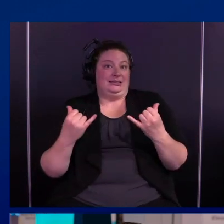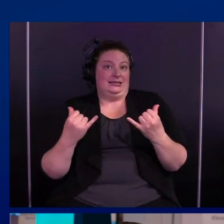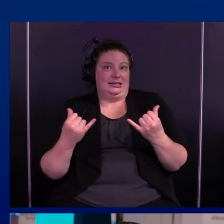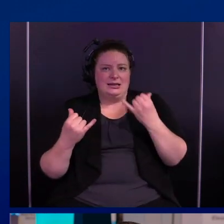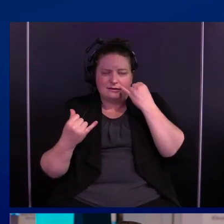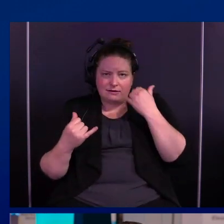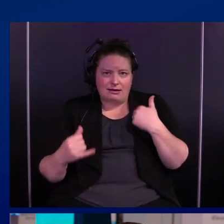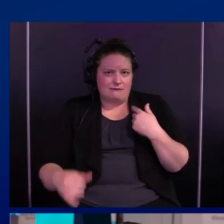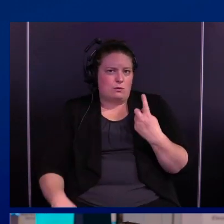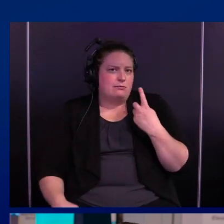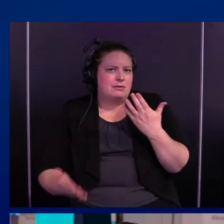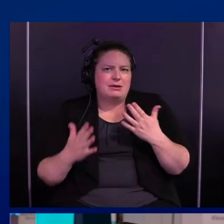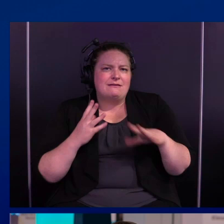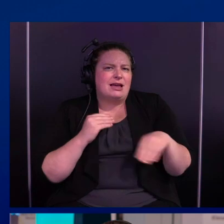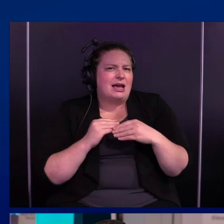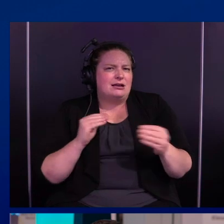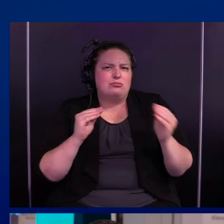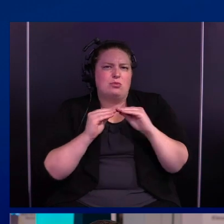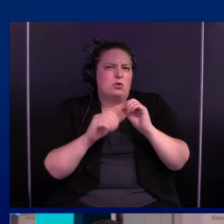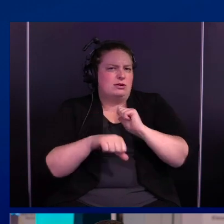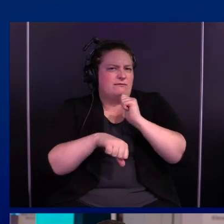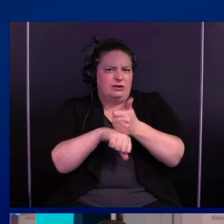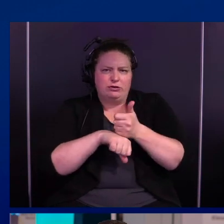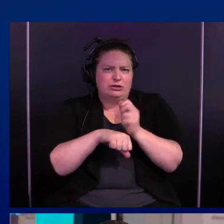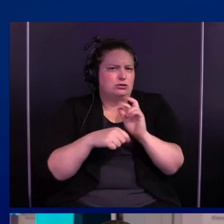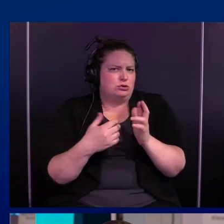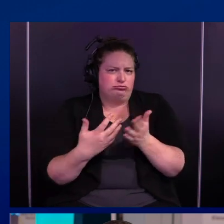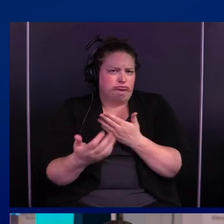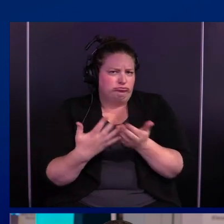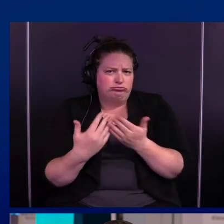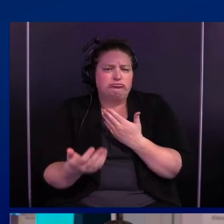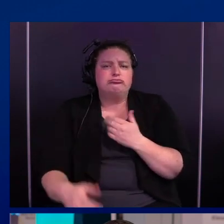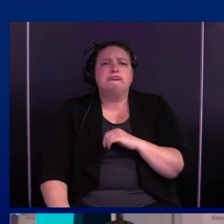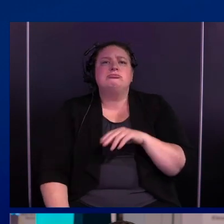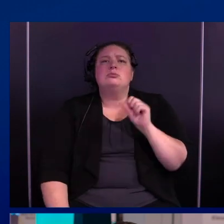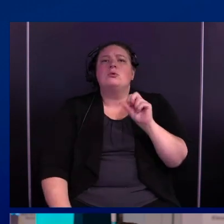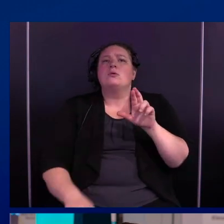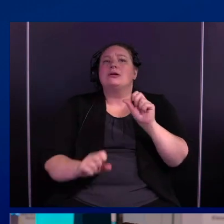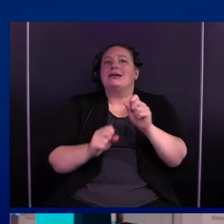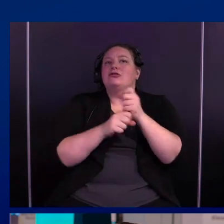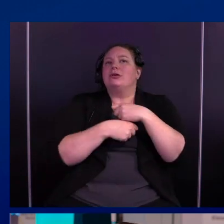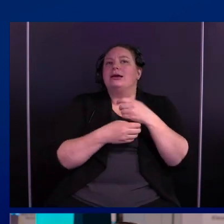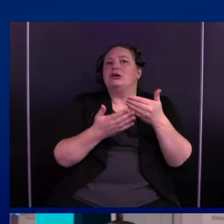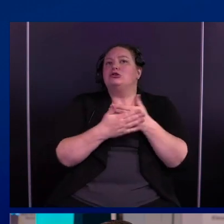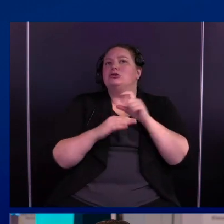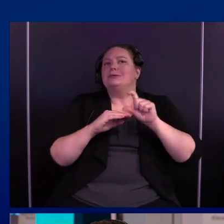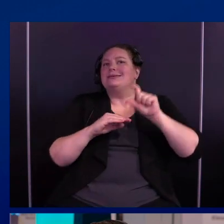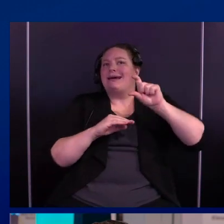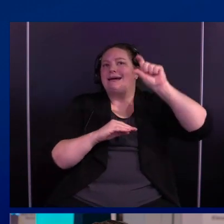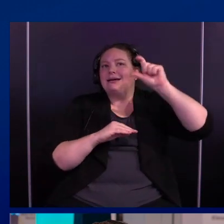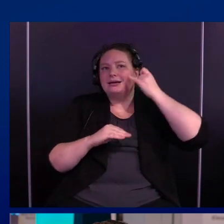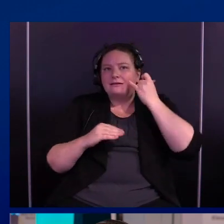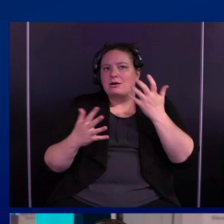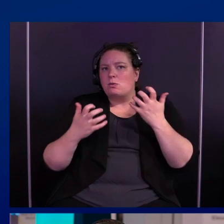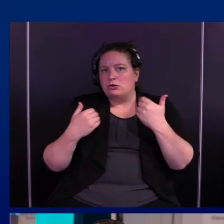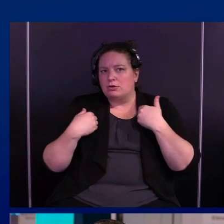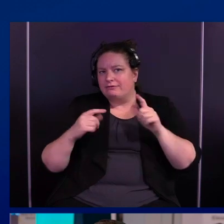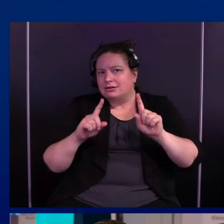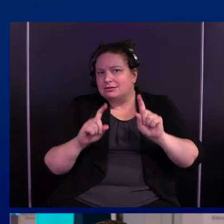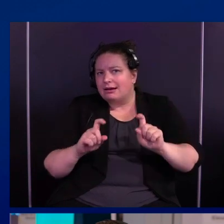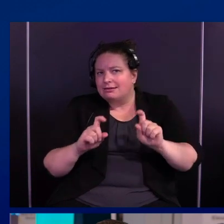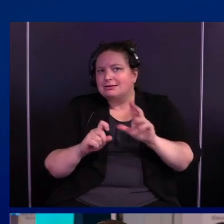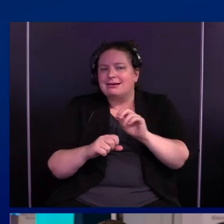one, maybe I've added additional configurations there or whatnot. Or I can create a new stack if I want to have a test in a